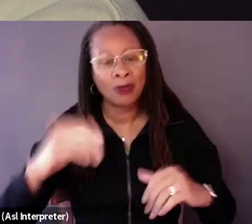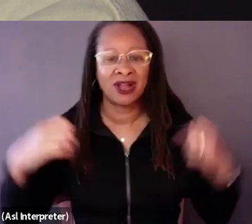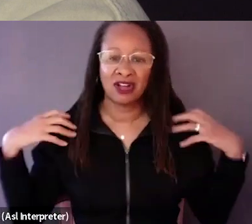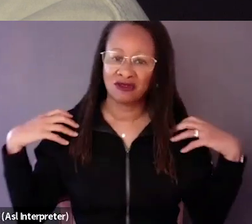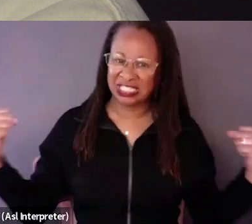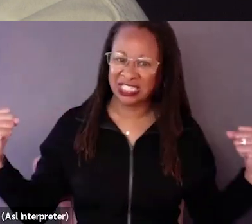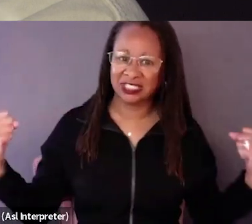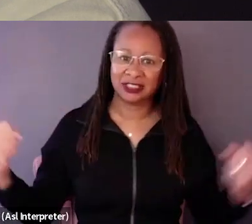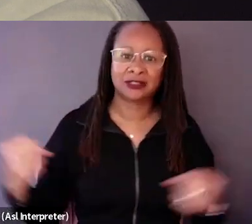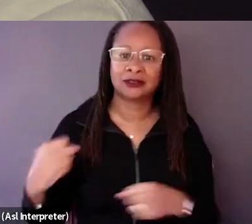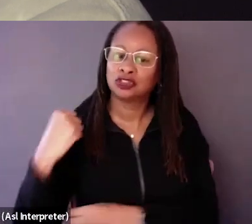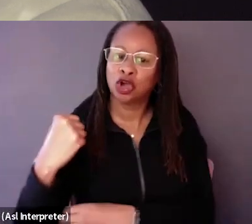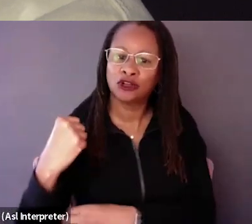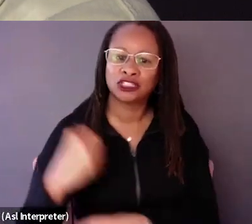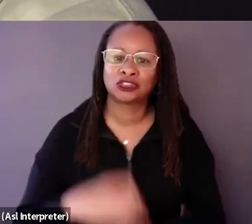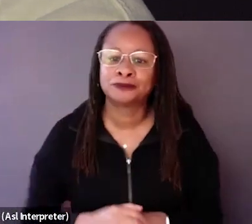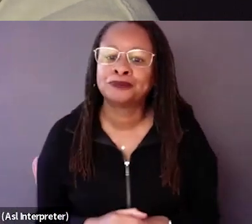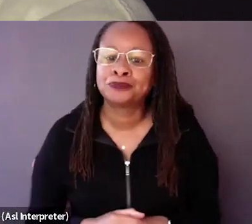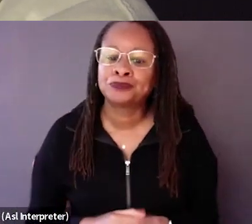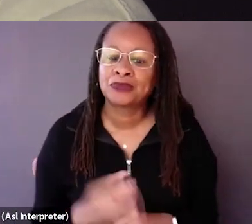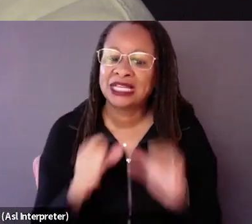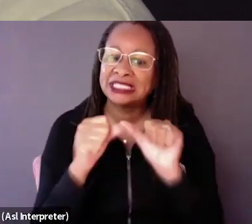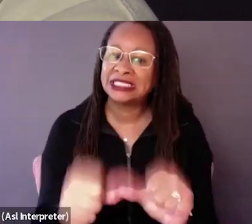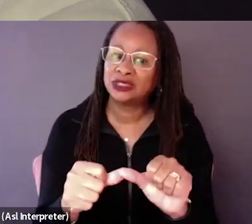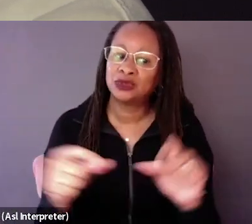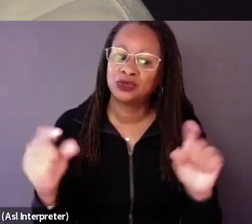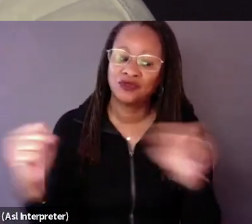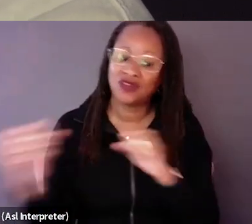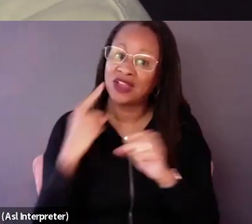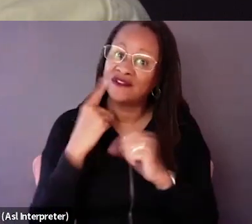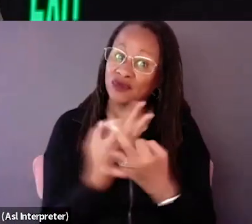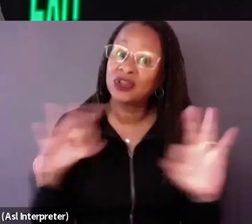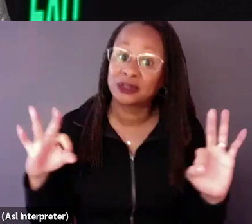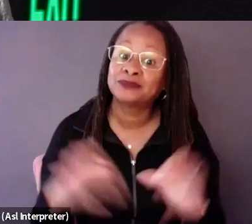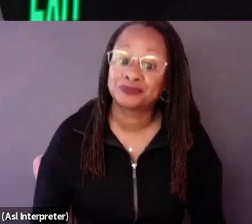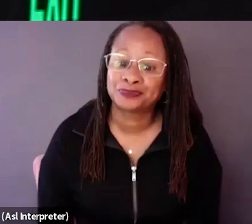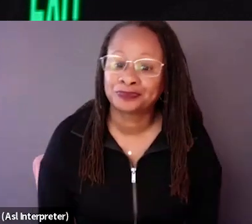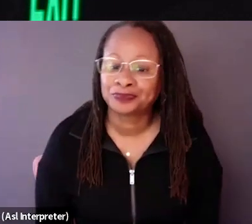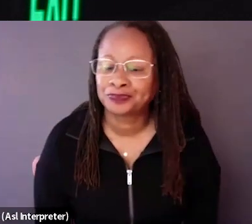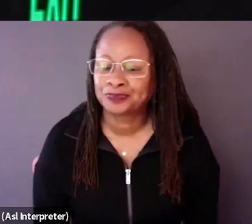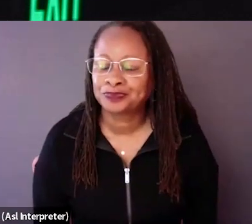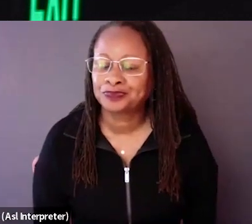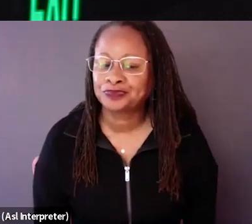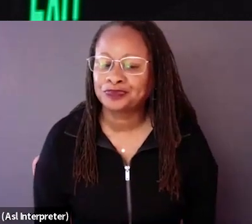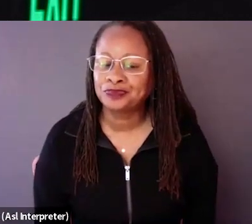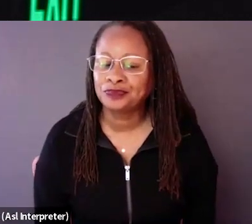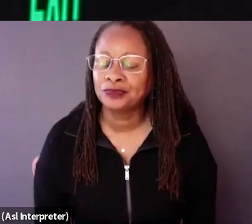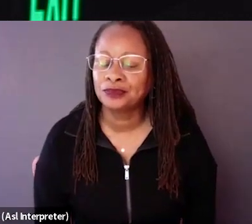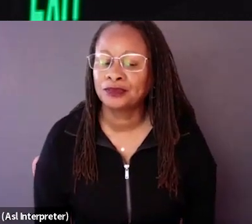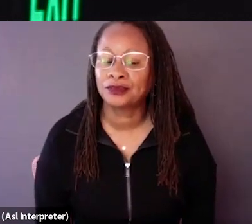we wanted world audiences to also see the hope in Uganda, to see the hope that